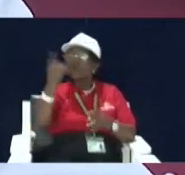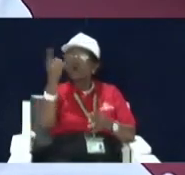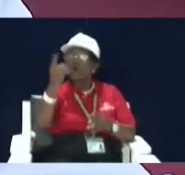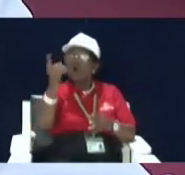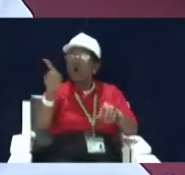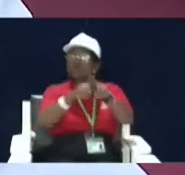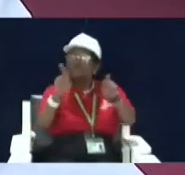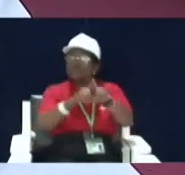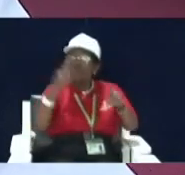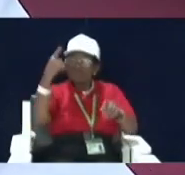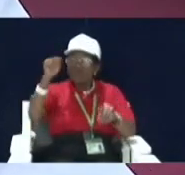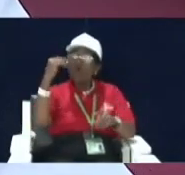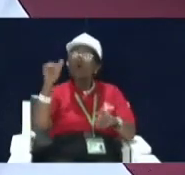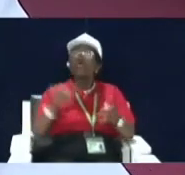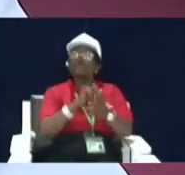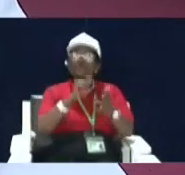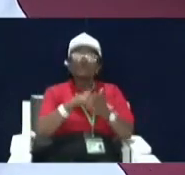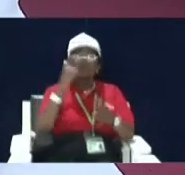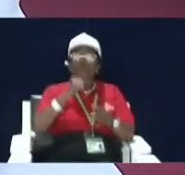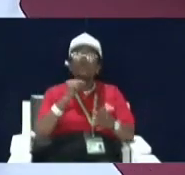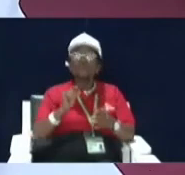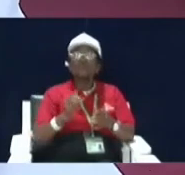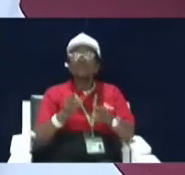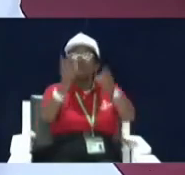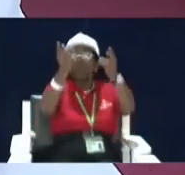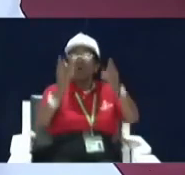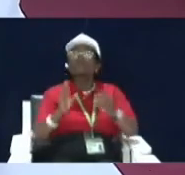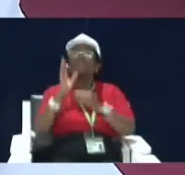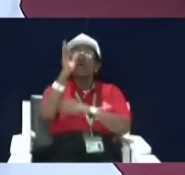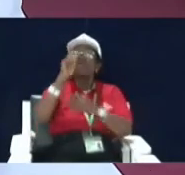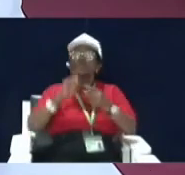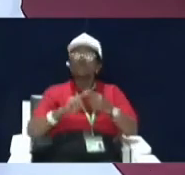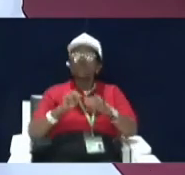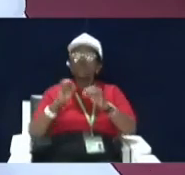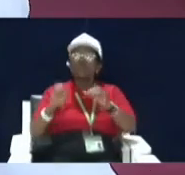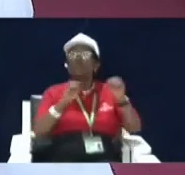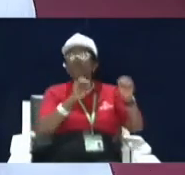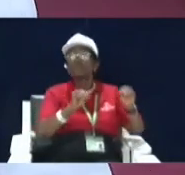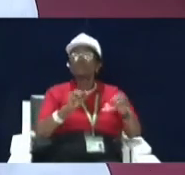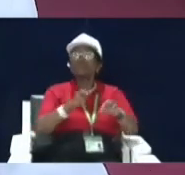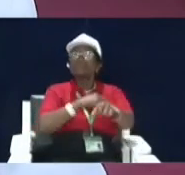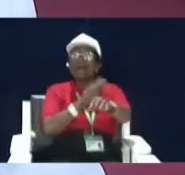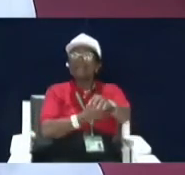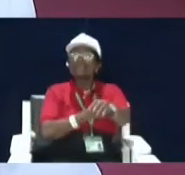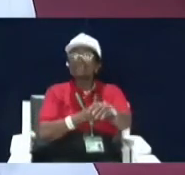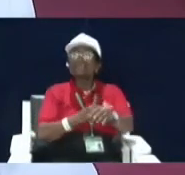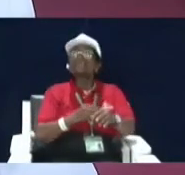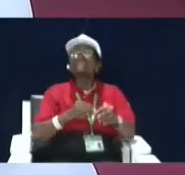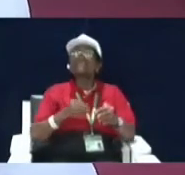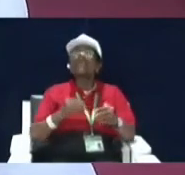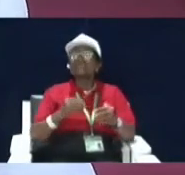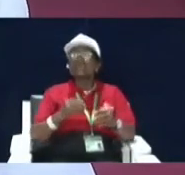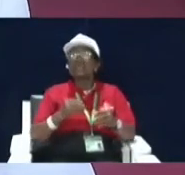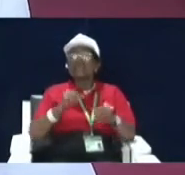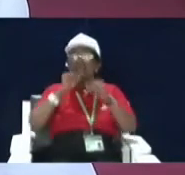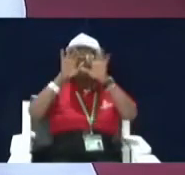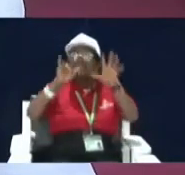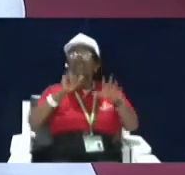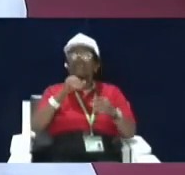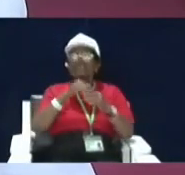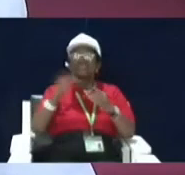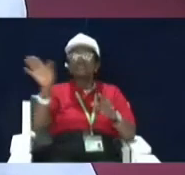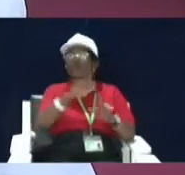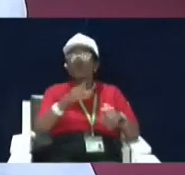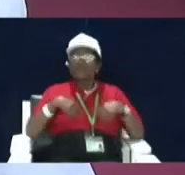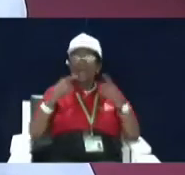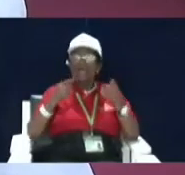fruitless efforts in your life? Come and give your life to Jesus Christ. His blood will wipe away